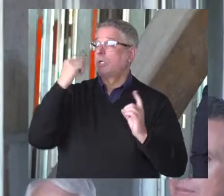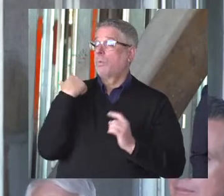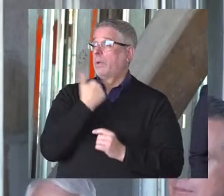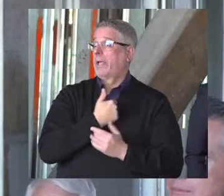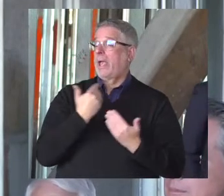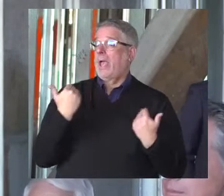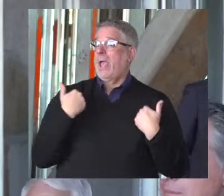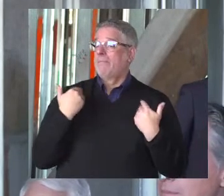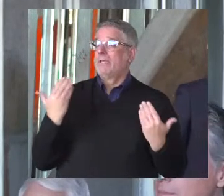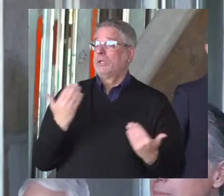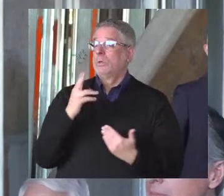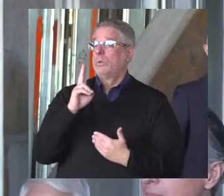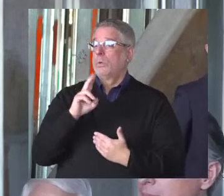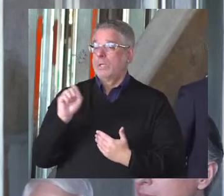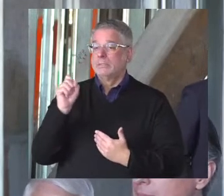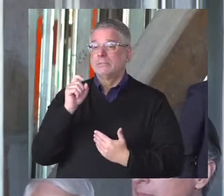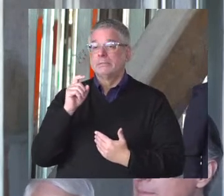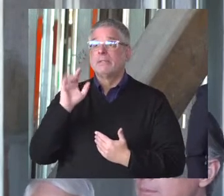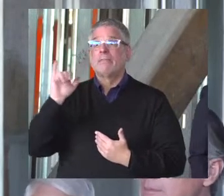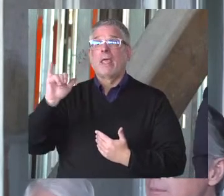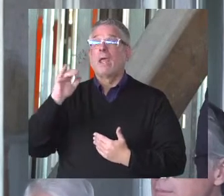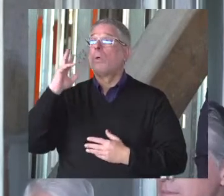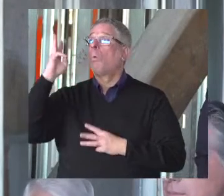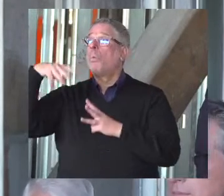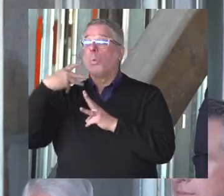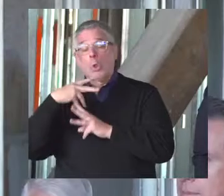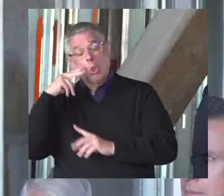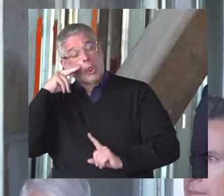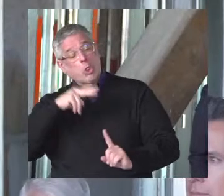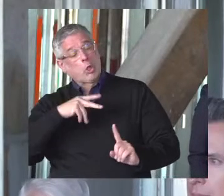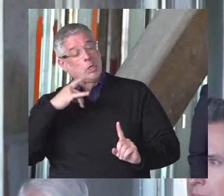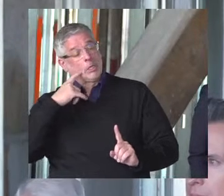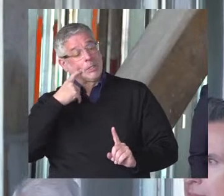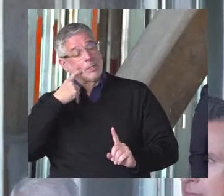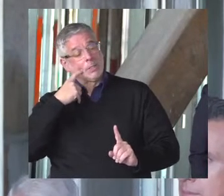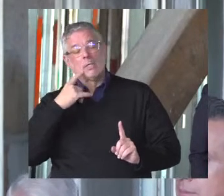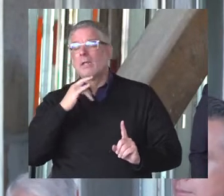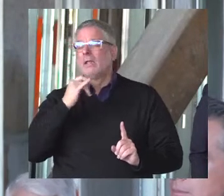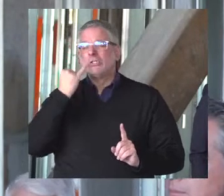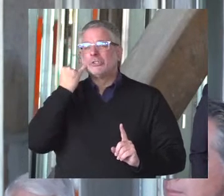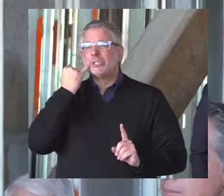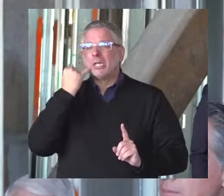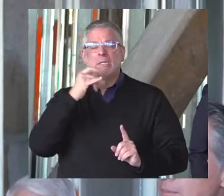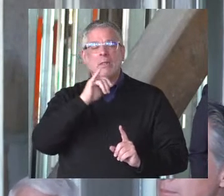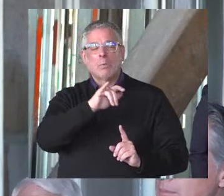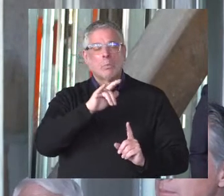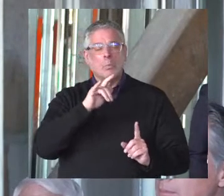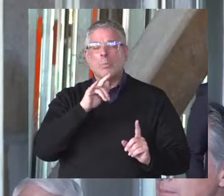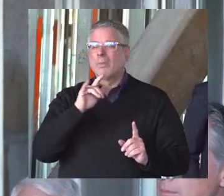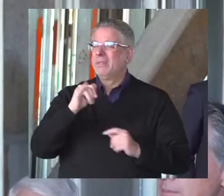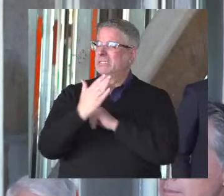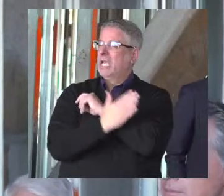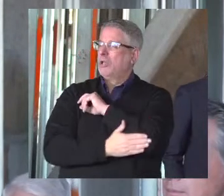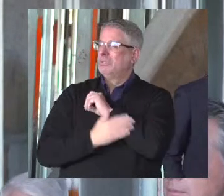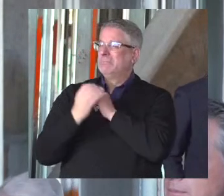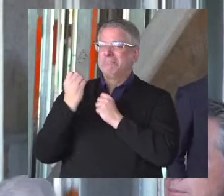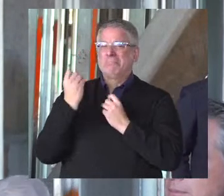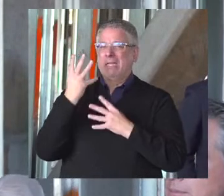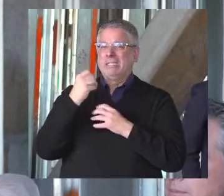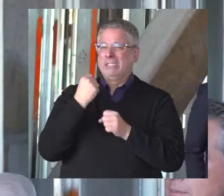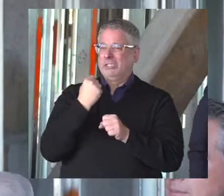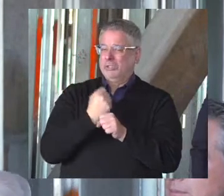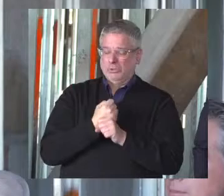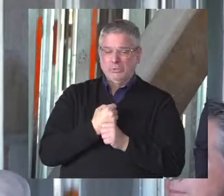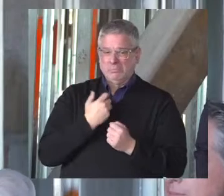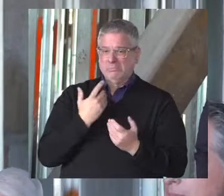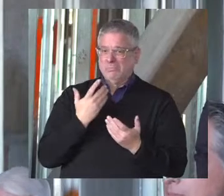have here in the United States have been the envy of the world. It has propelled this country forward over past decades and centuries and made us who